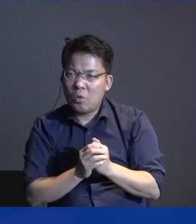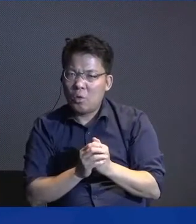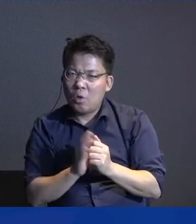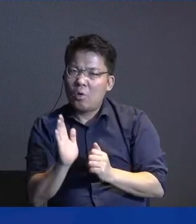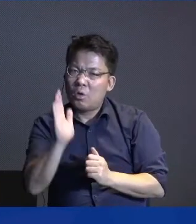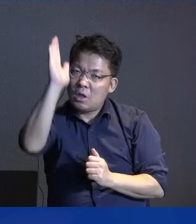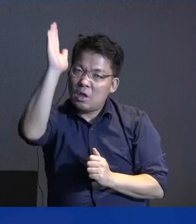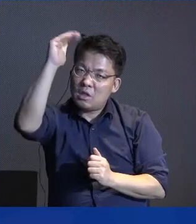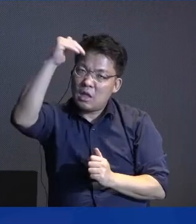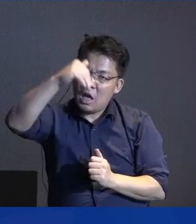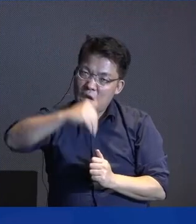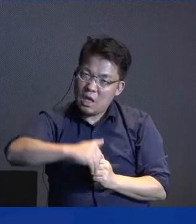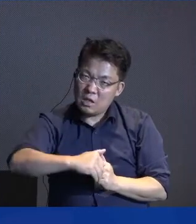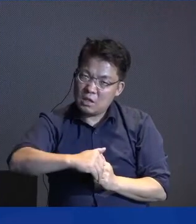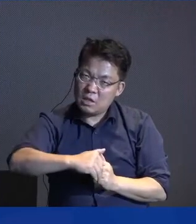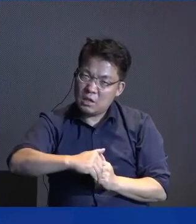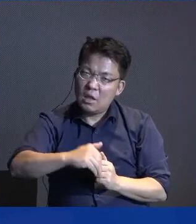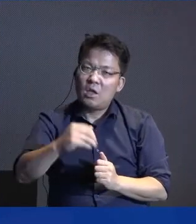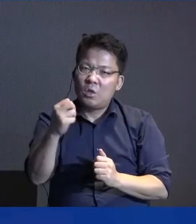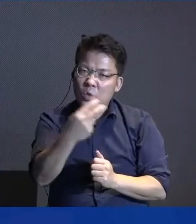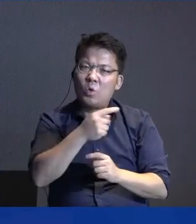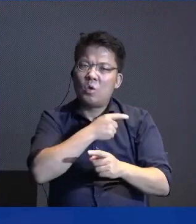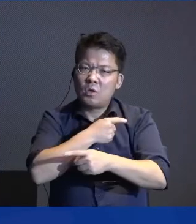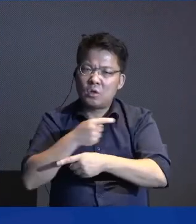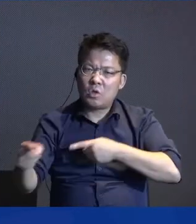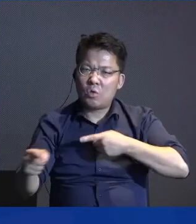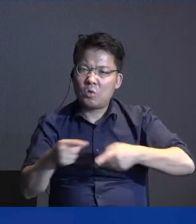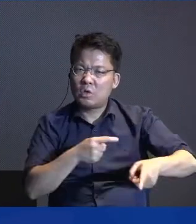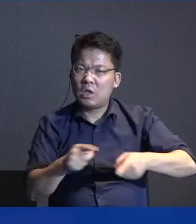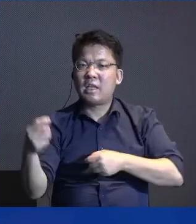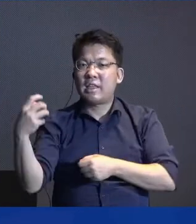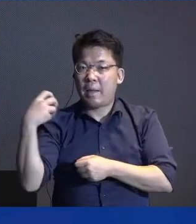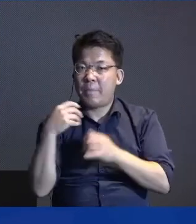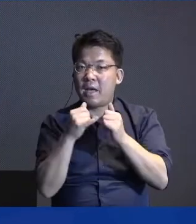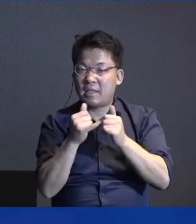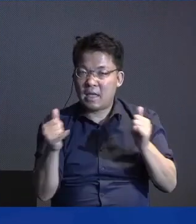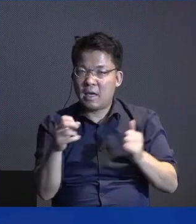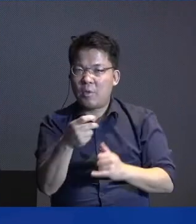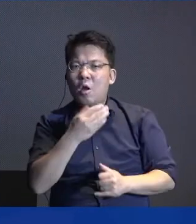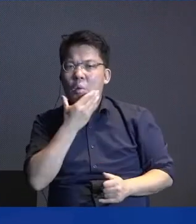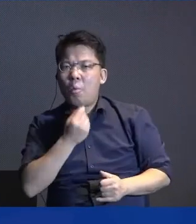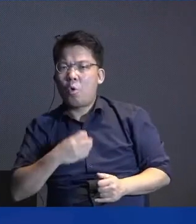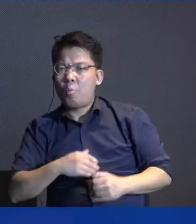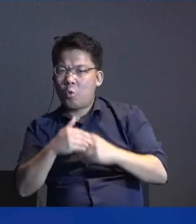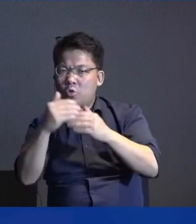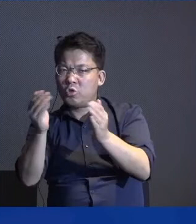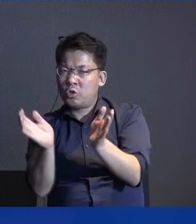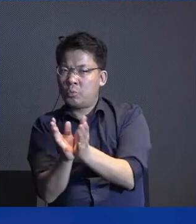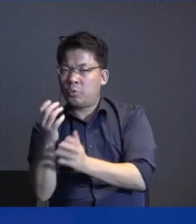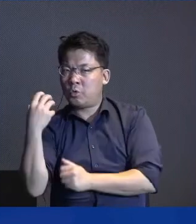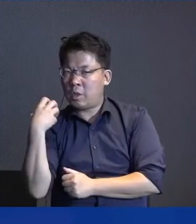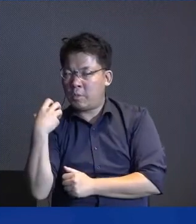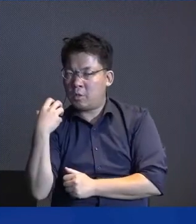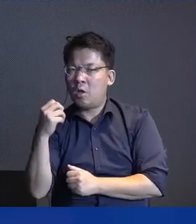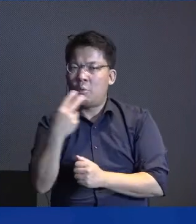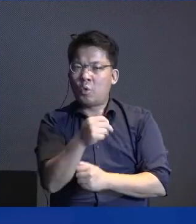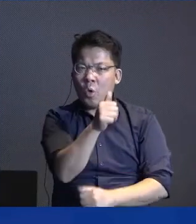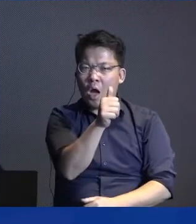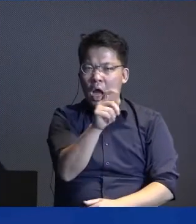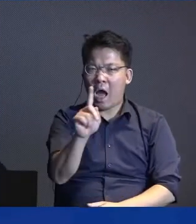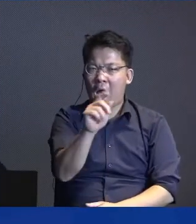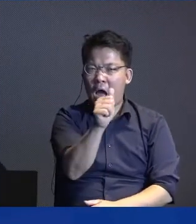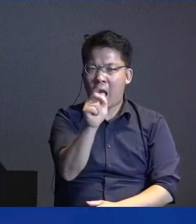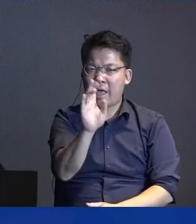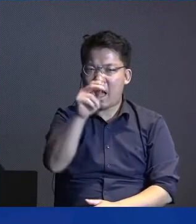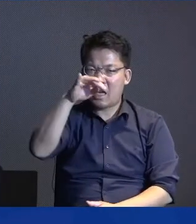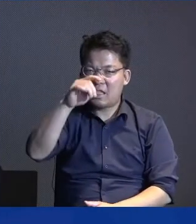health authority, we are trying to make some top down intervention to improve mental health, psychological well-being